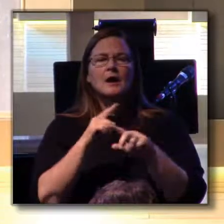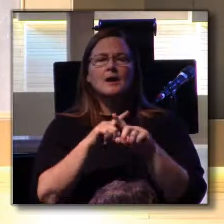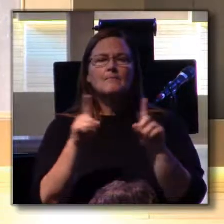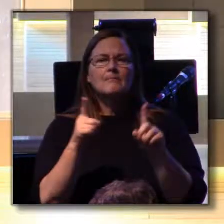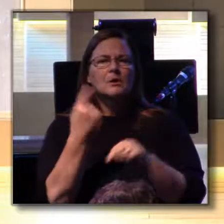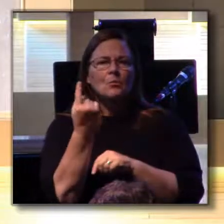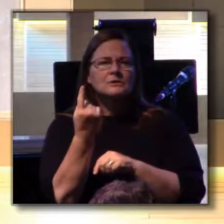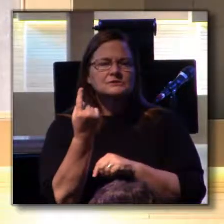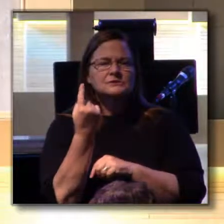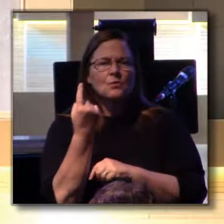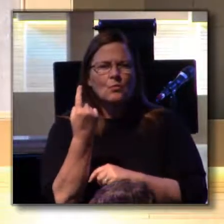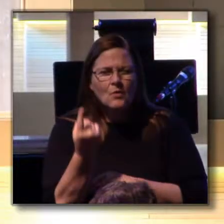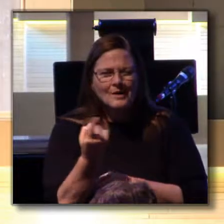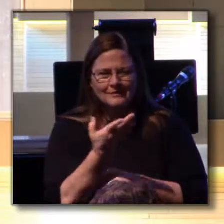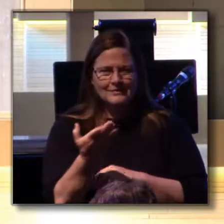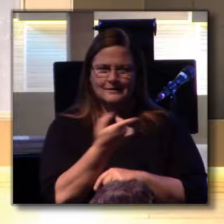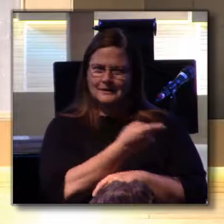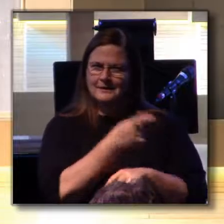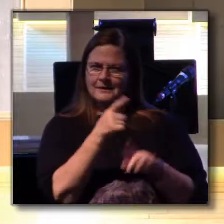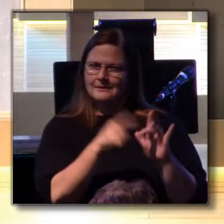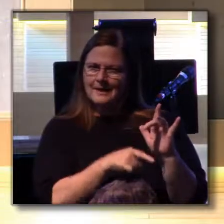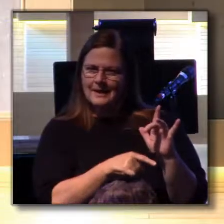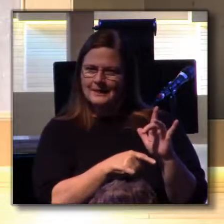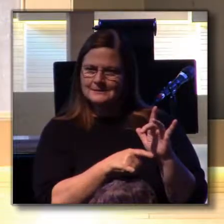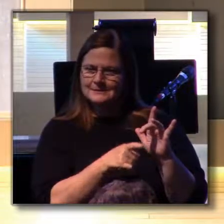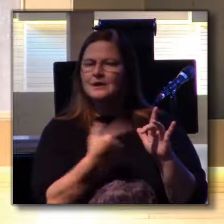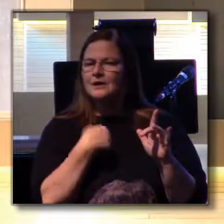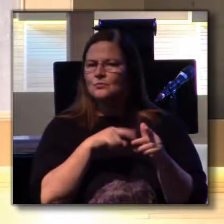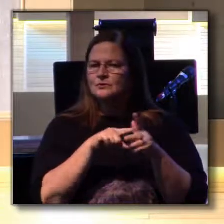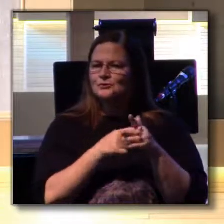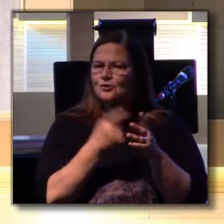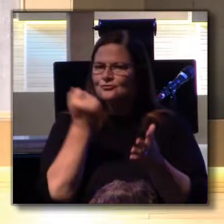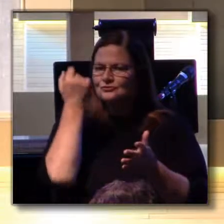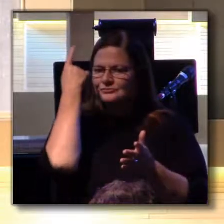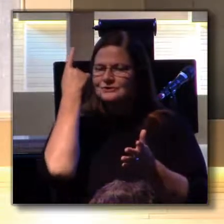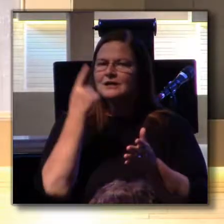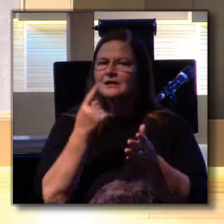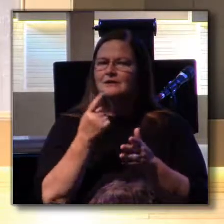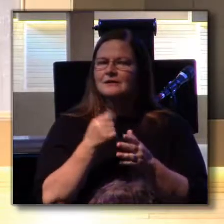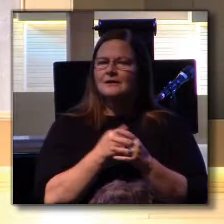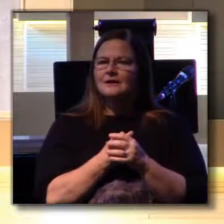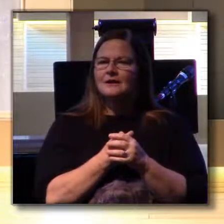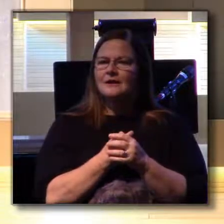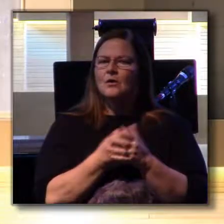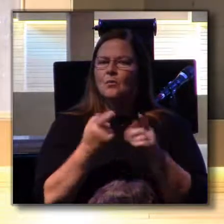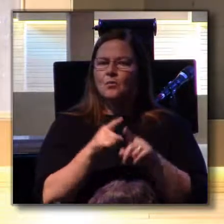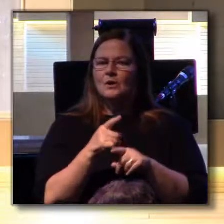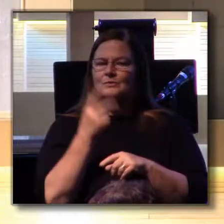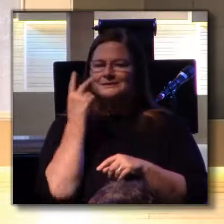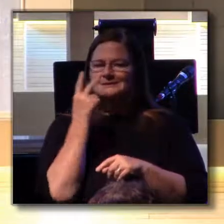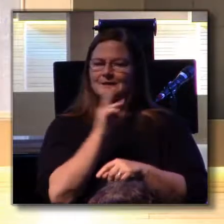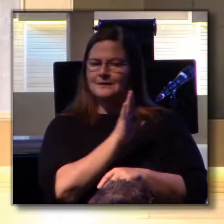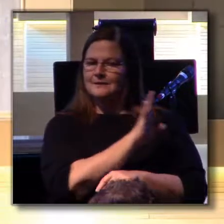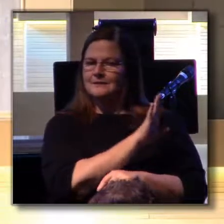lacks? And we begin to understand what that is as we see his response to Yeshua's command. He says, but at